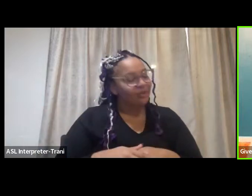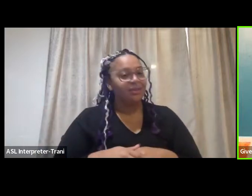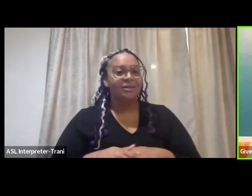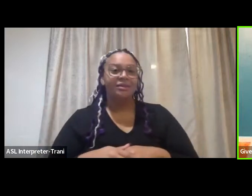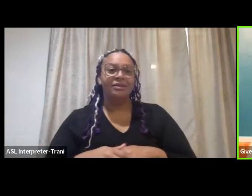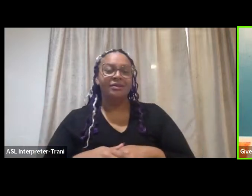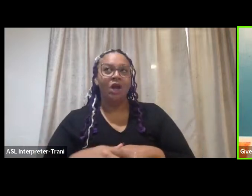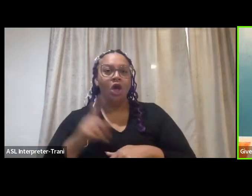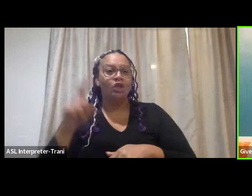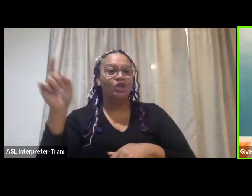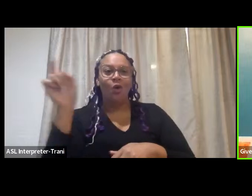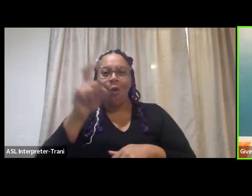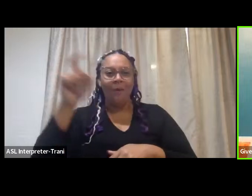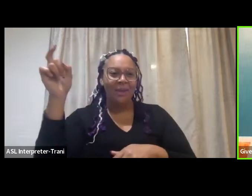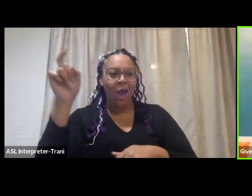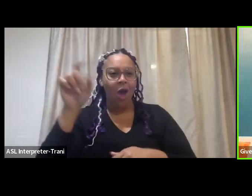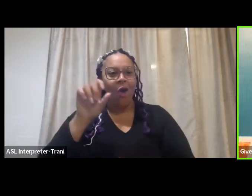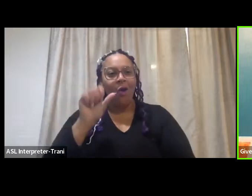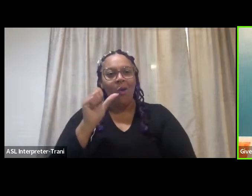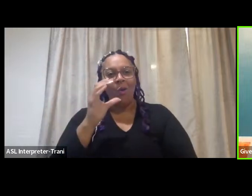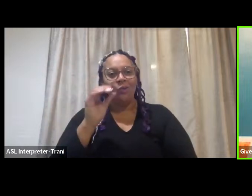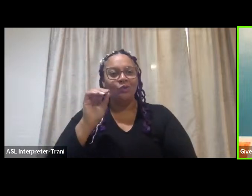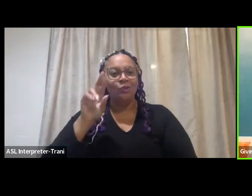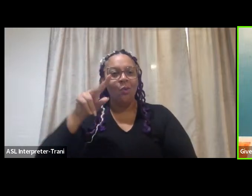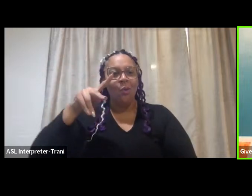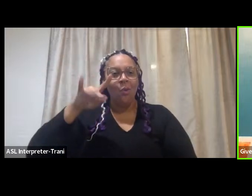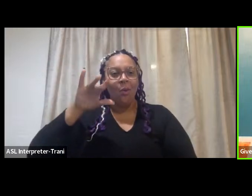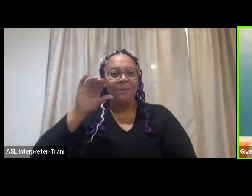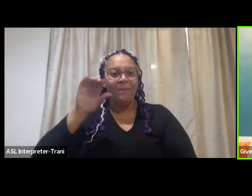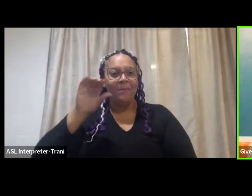Scorpio babies, where are you?